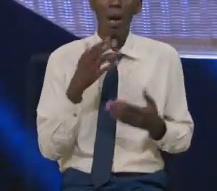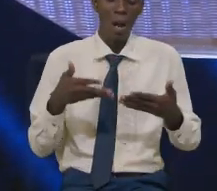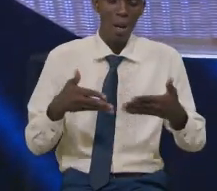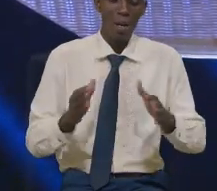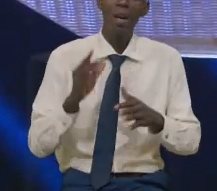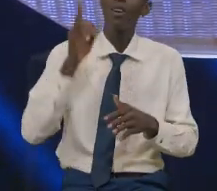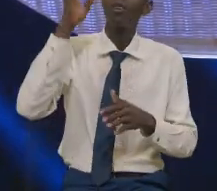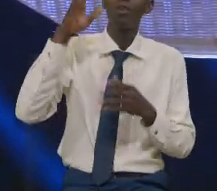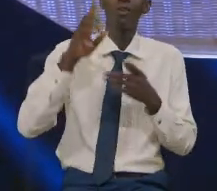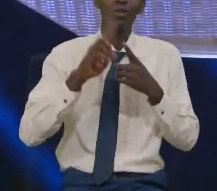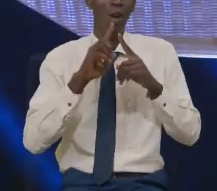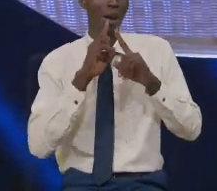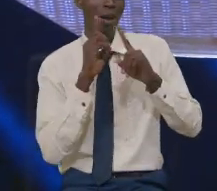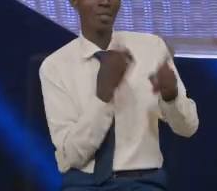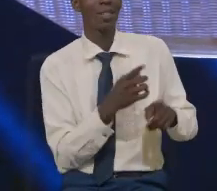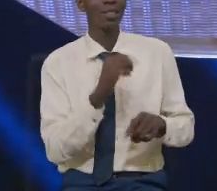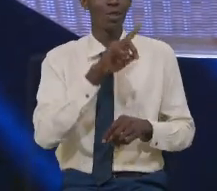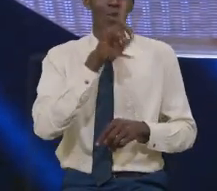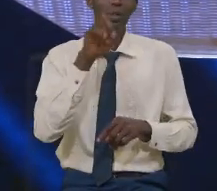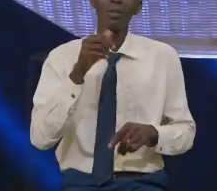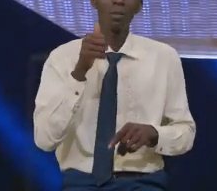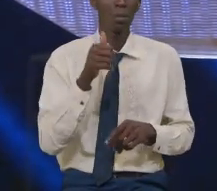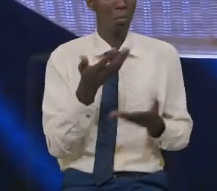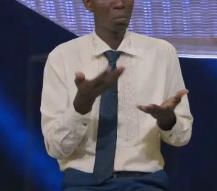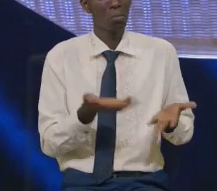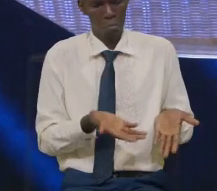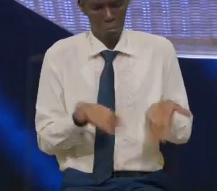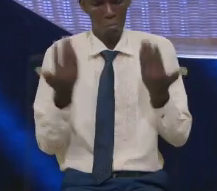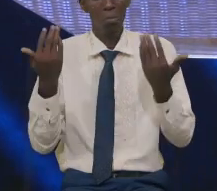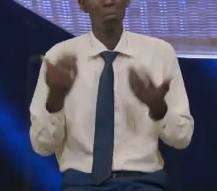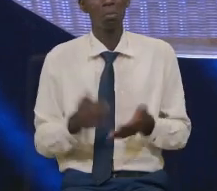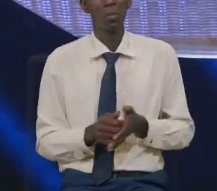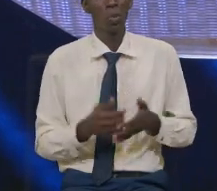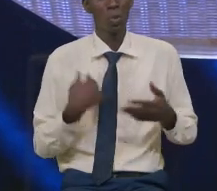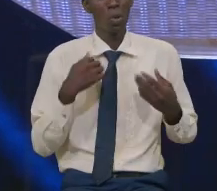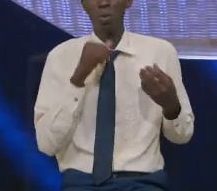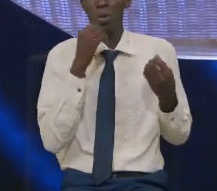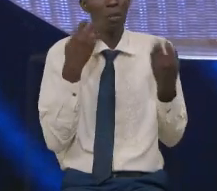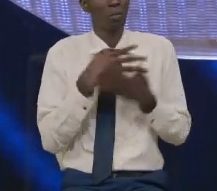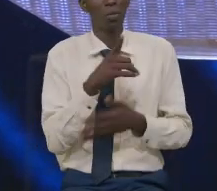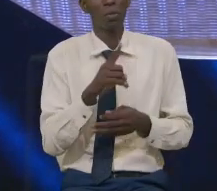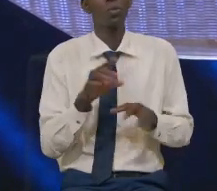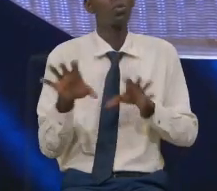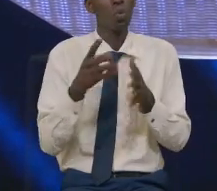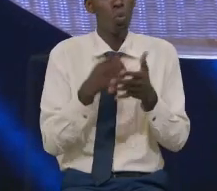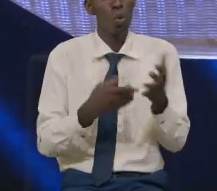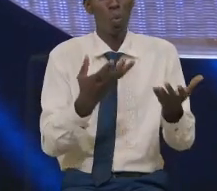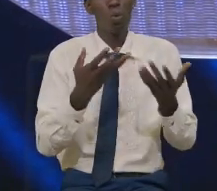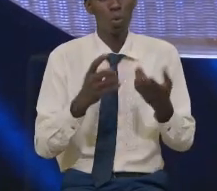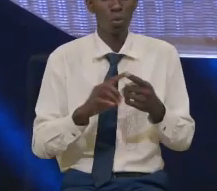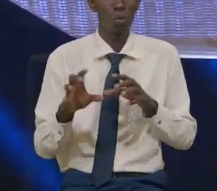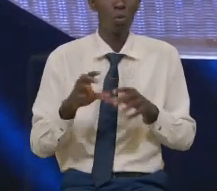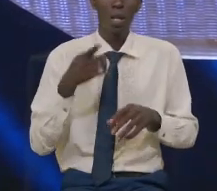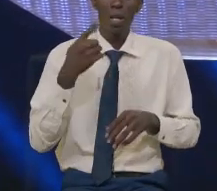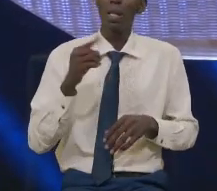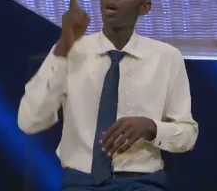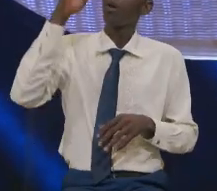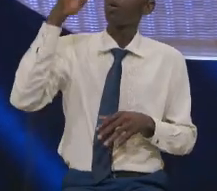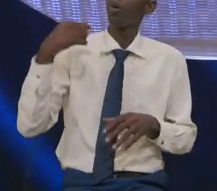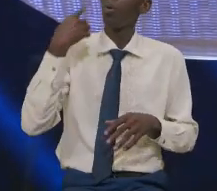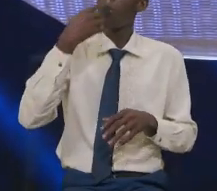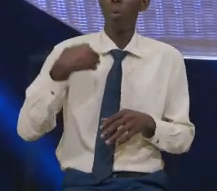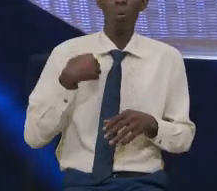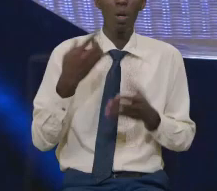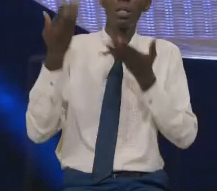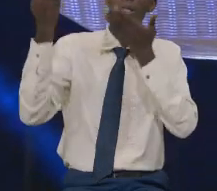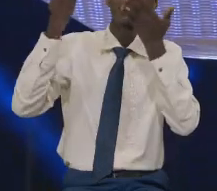to answer that question. They said, go ahead, do what you want to do. God, the God whom we serve, is